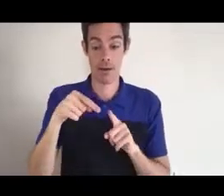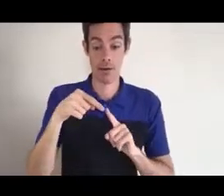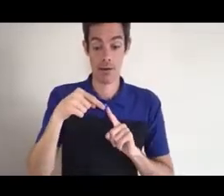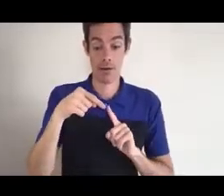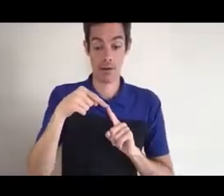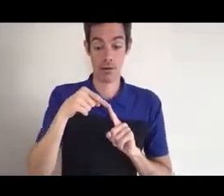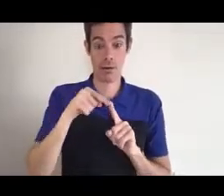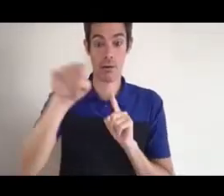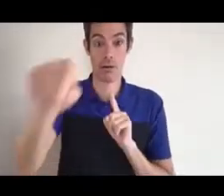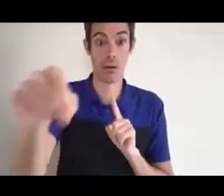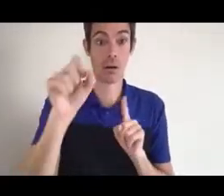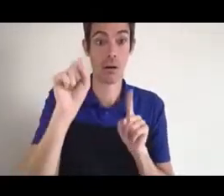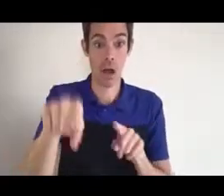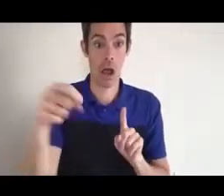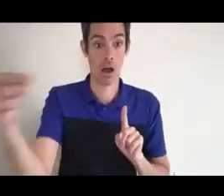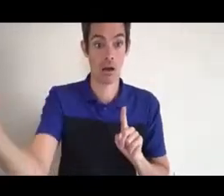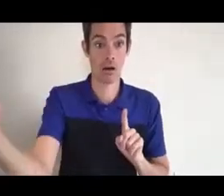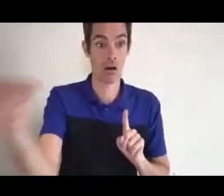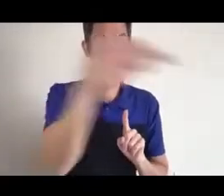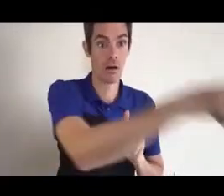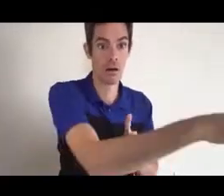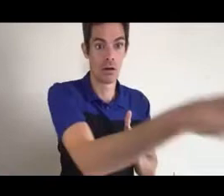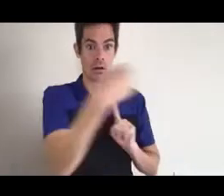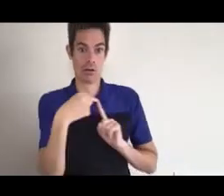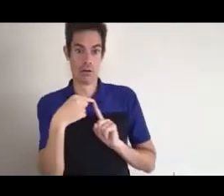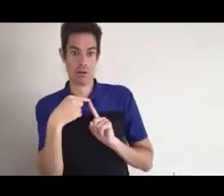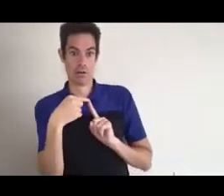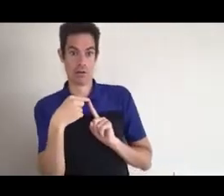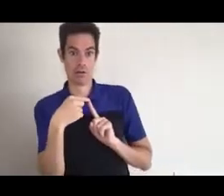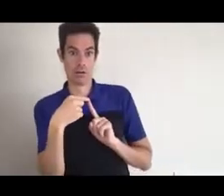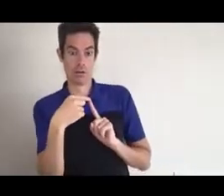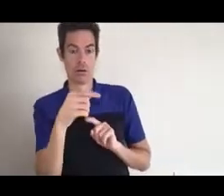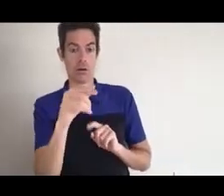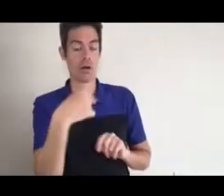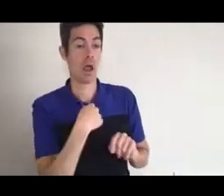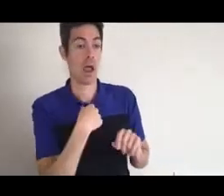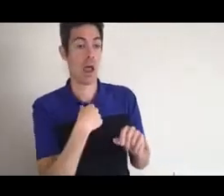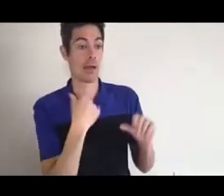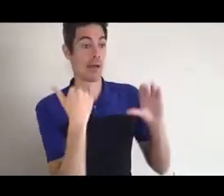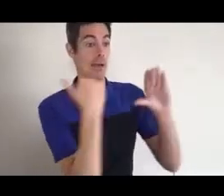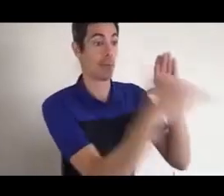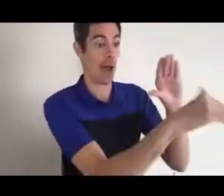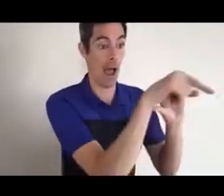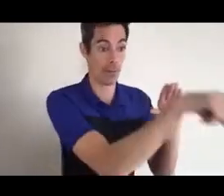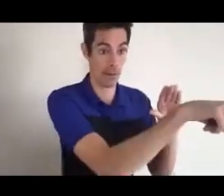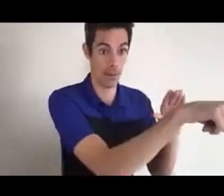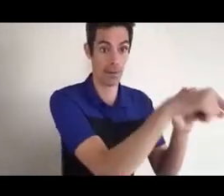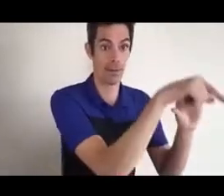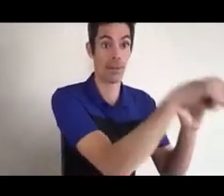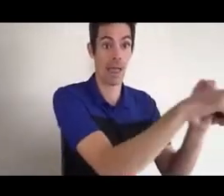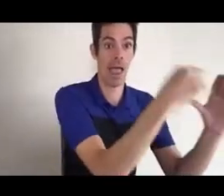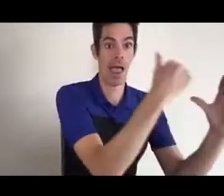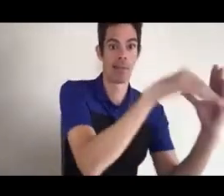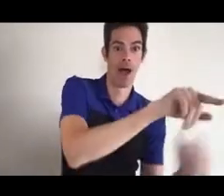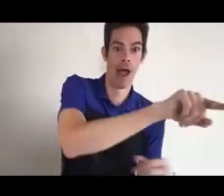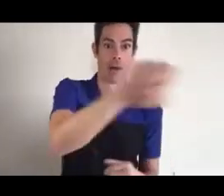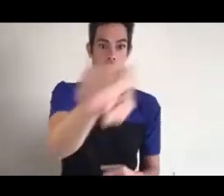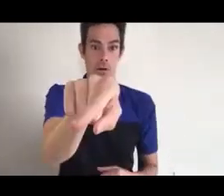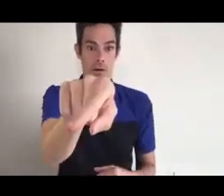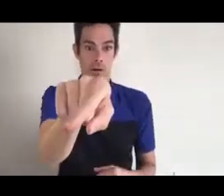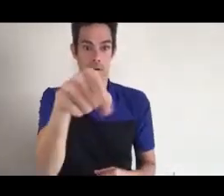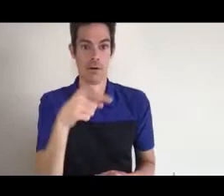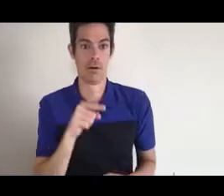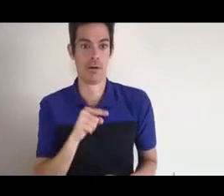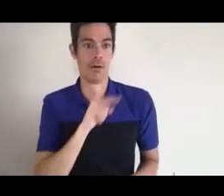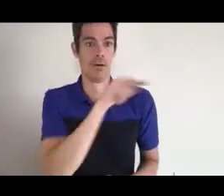direction. So but it's not only one way. You can have email come from one person to another person